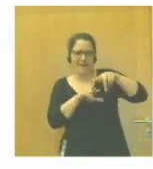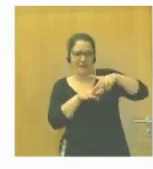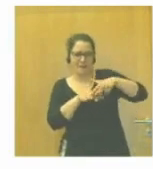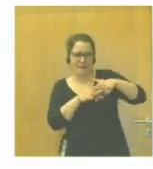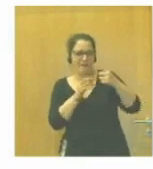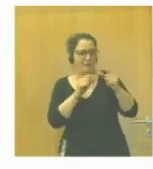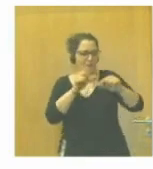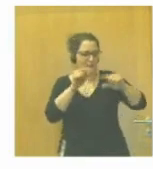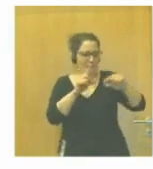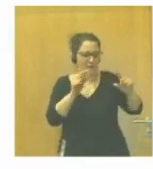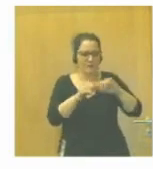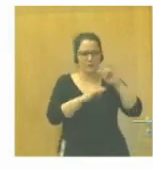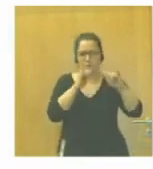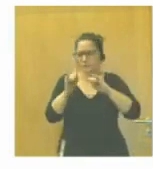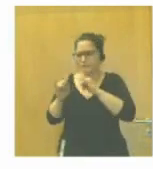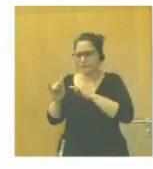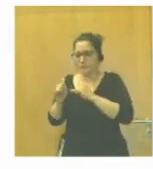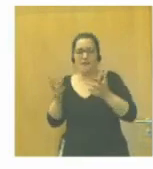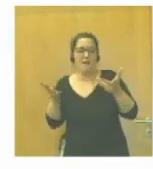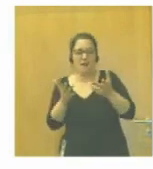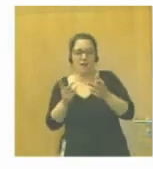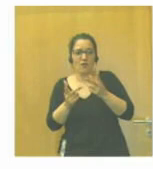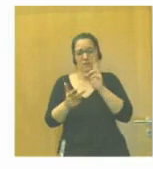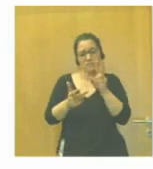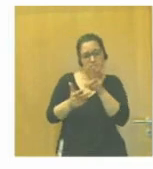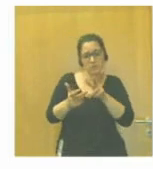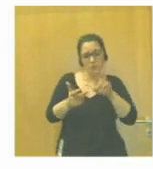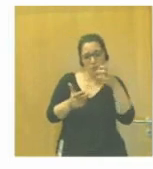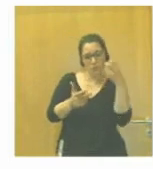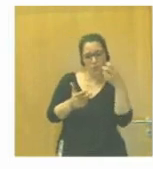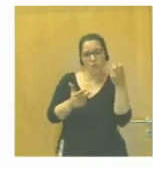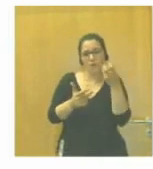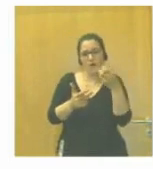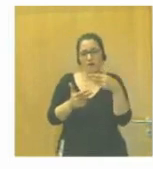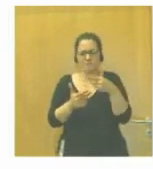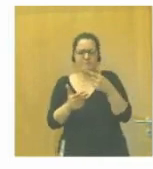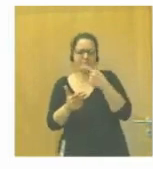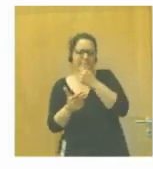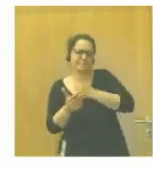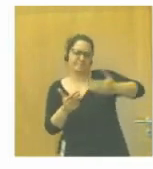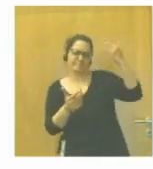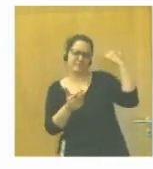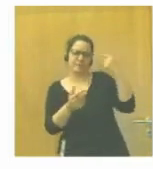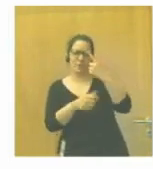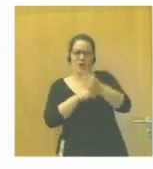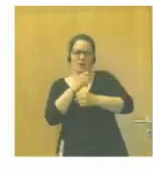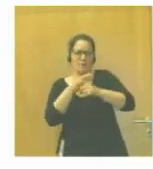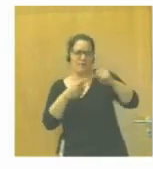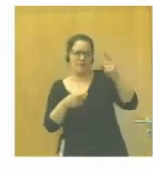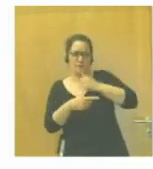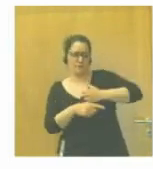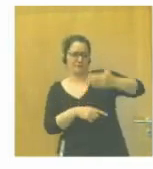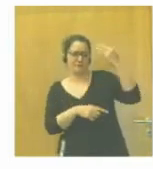constantly using interventions based on 18-month-old data. And that's not a fit. That's not a way to address